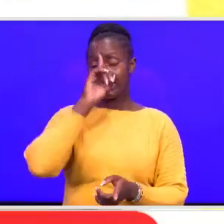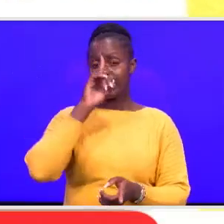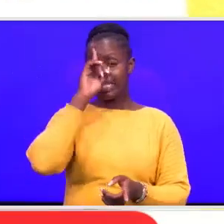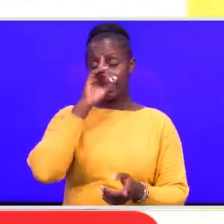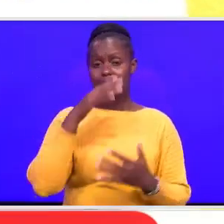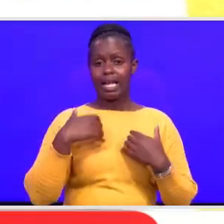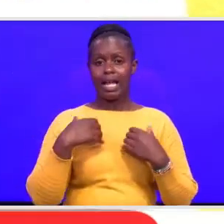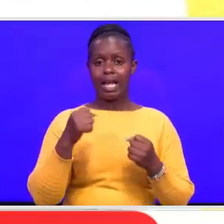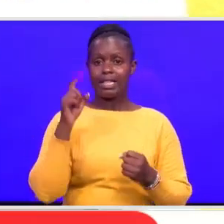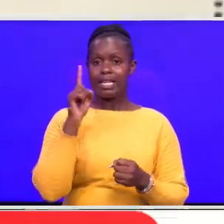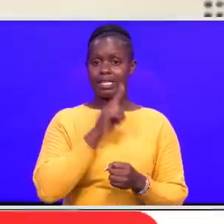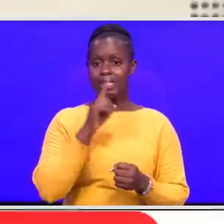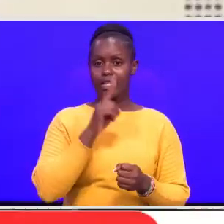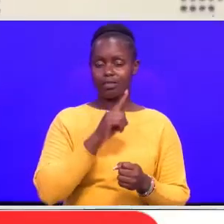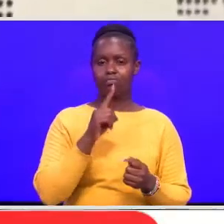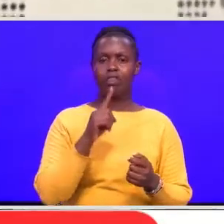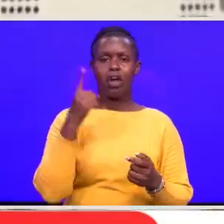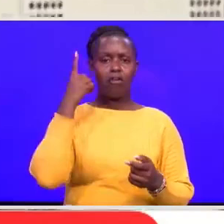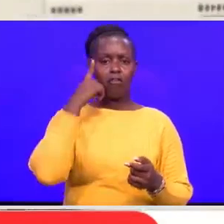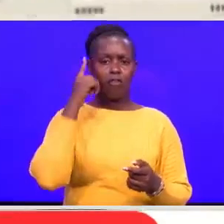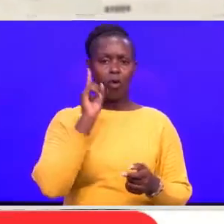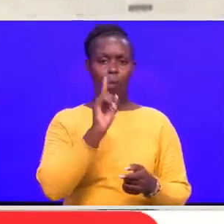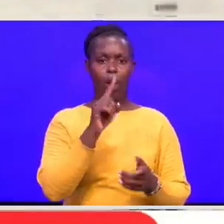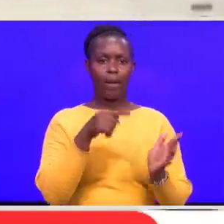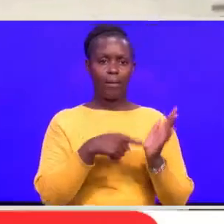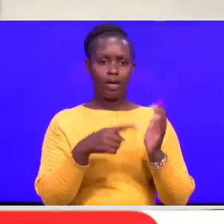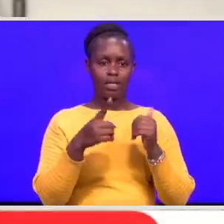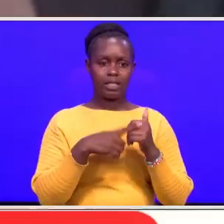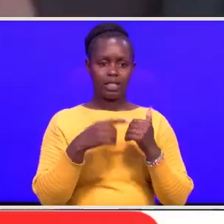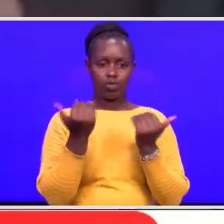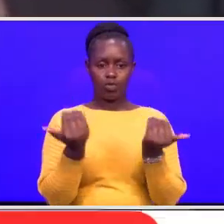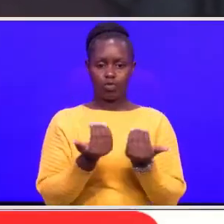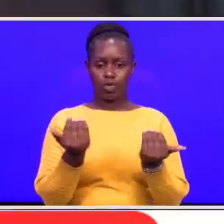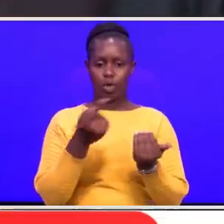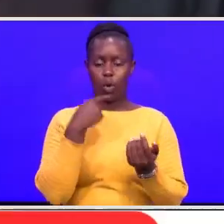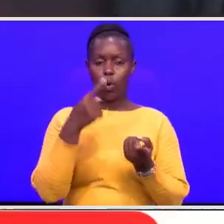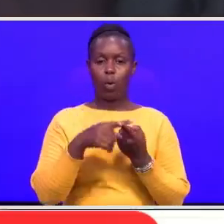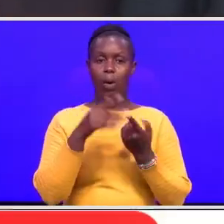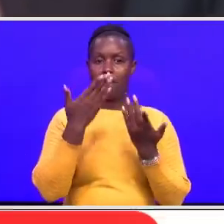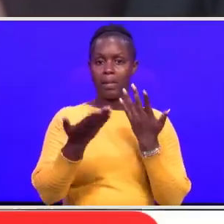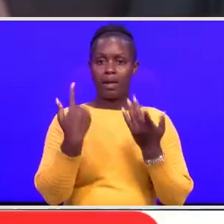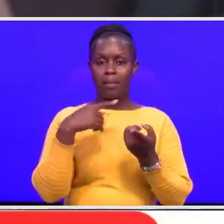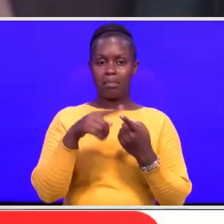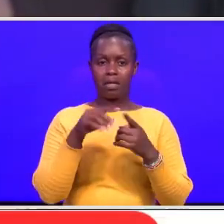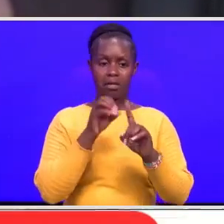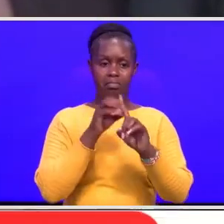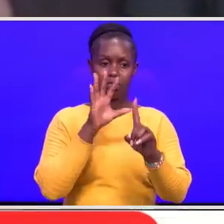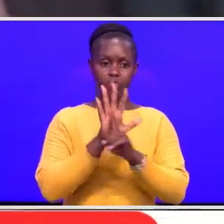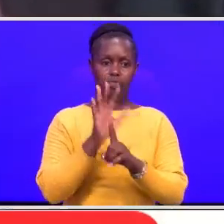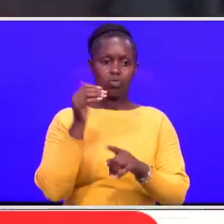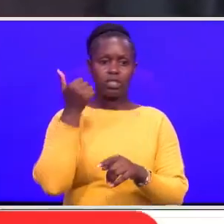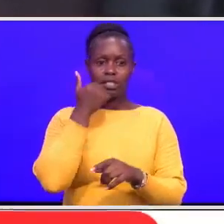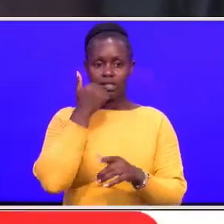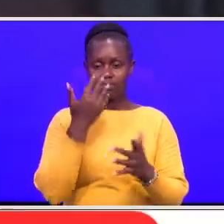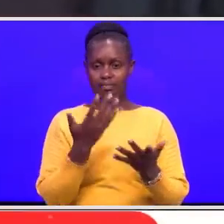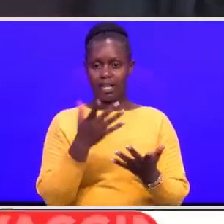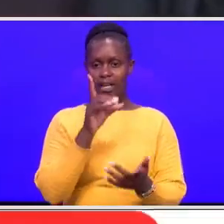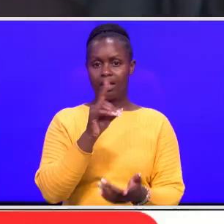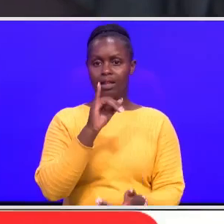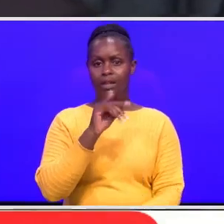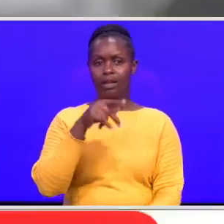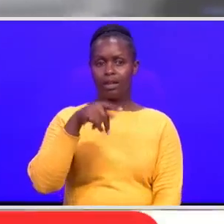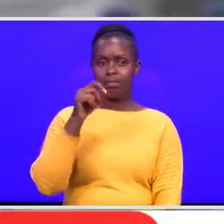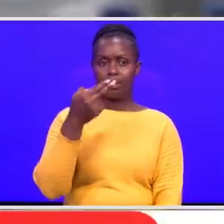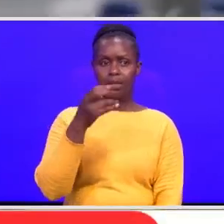risk to 1.6 million infants who might be susceptible to diseases like polio, tetanus, diphtheria, whooping cough,